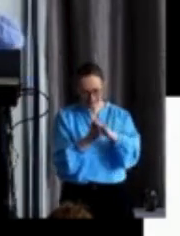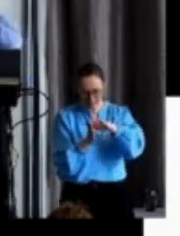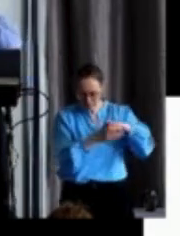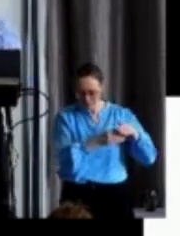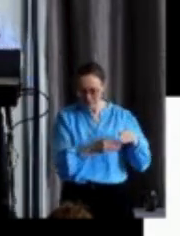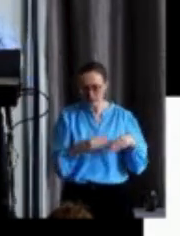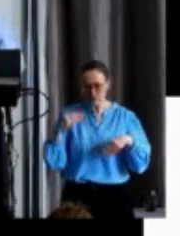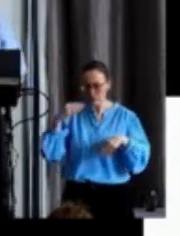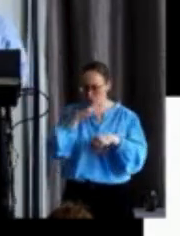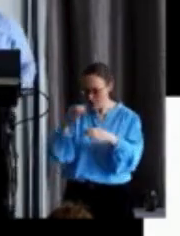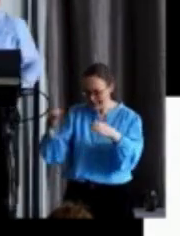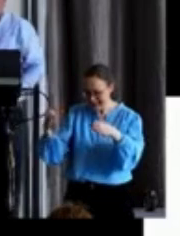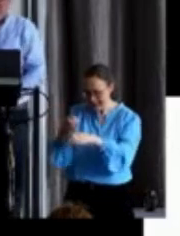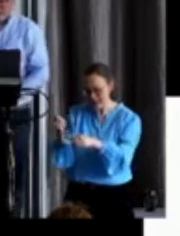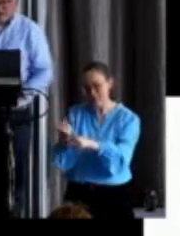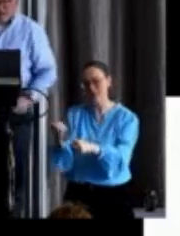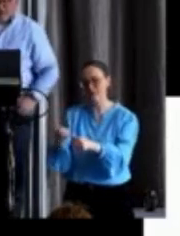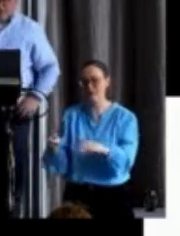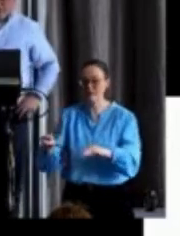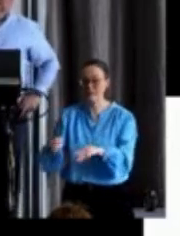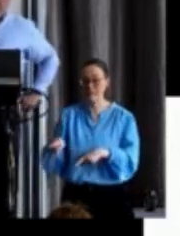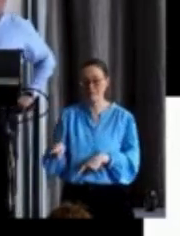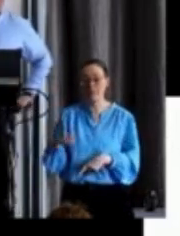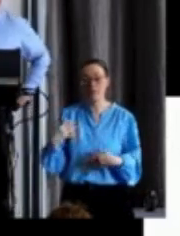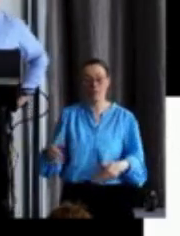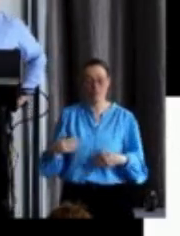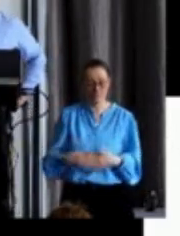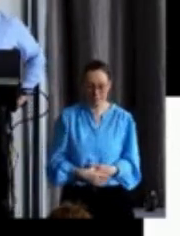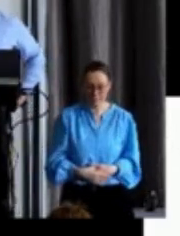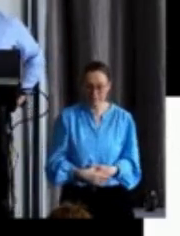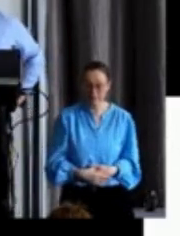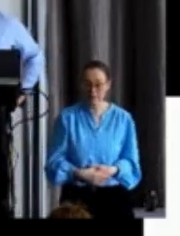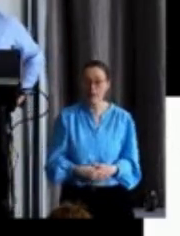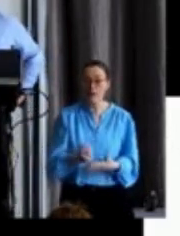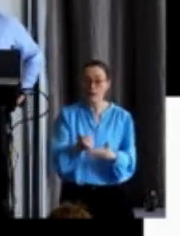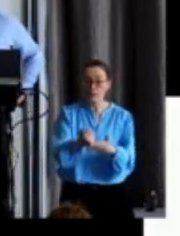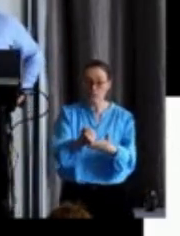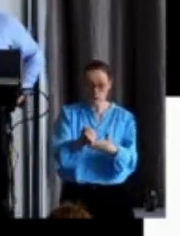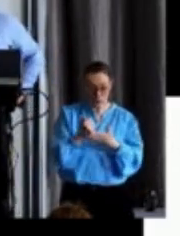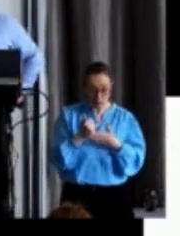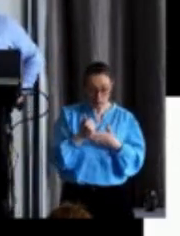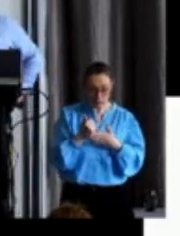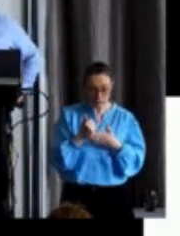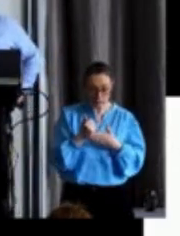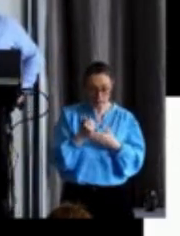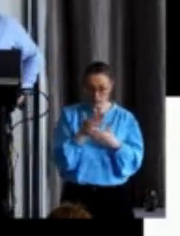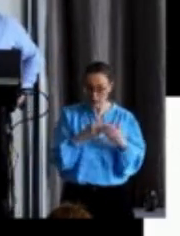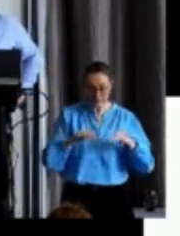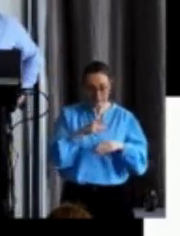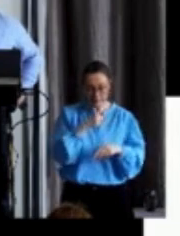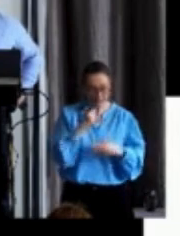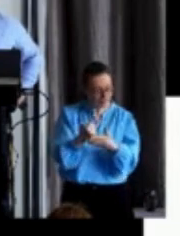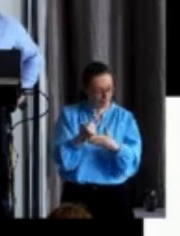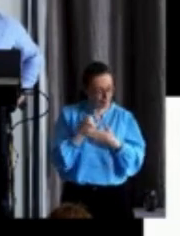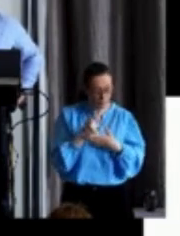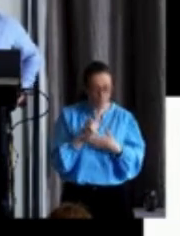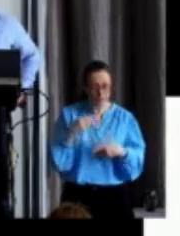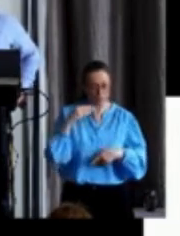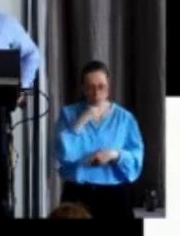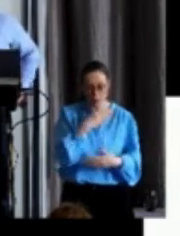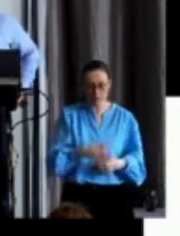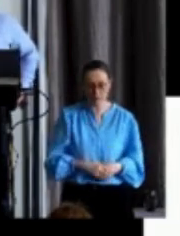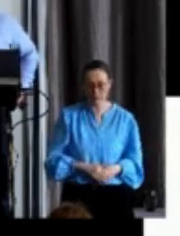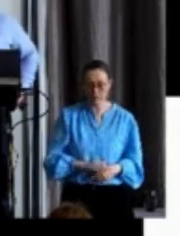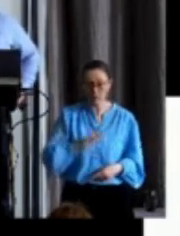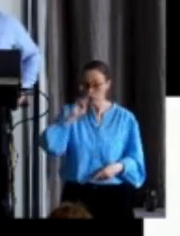others, which is quite extraordinary if you think about it. Support makes all the difference, according to the others. You don't know what happens